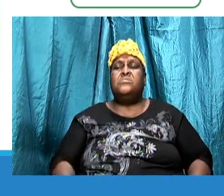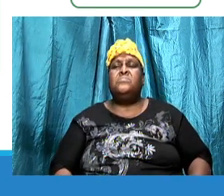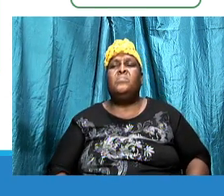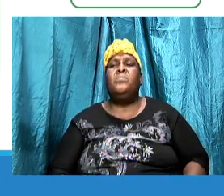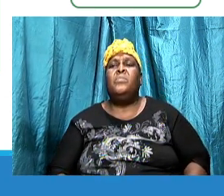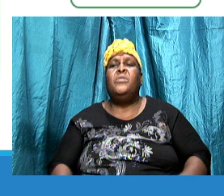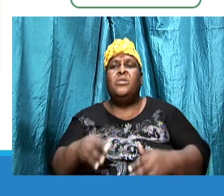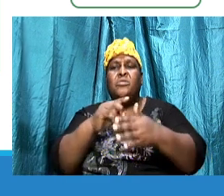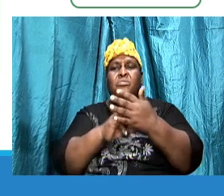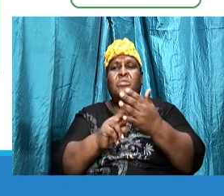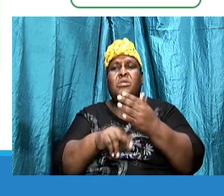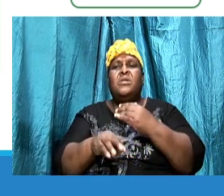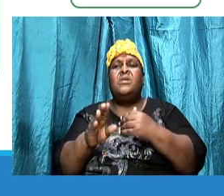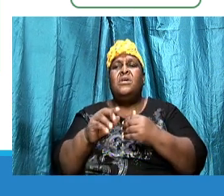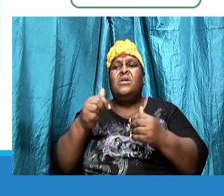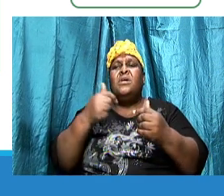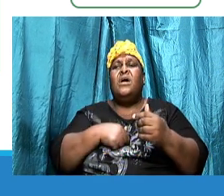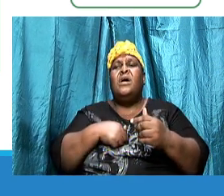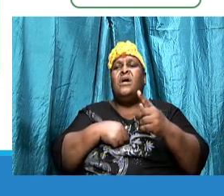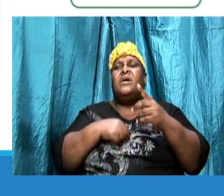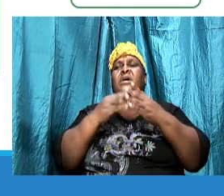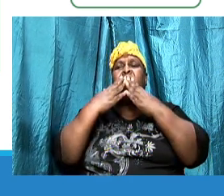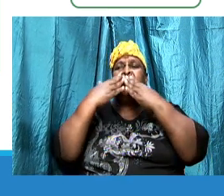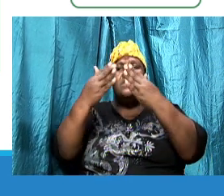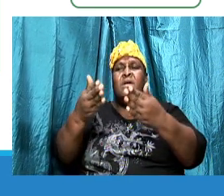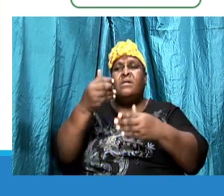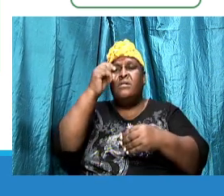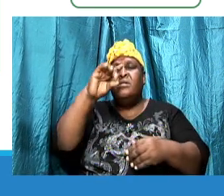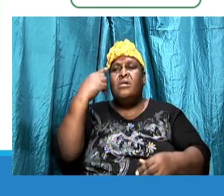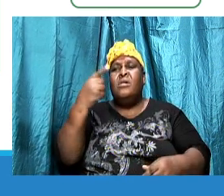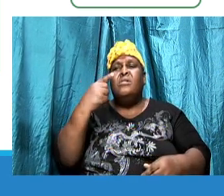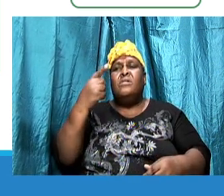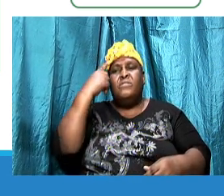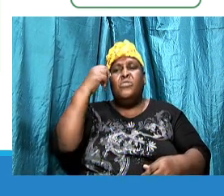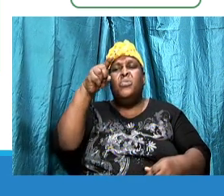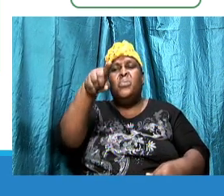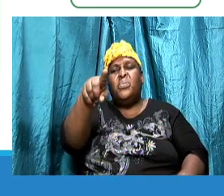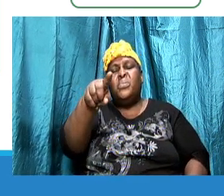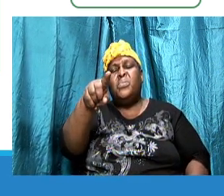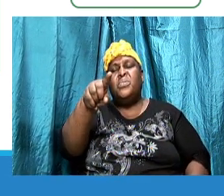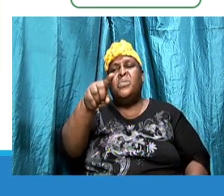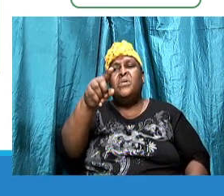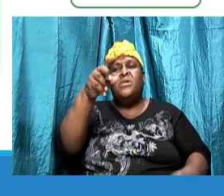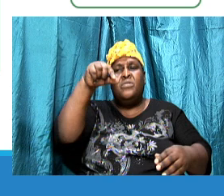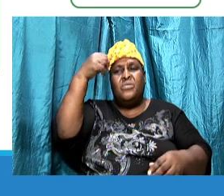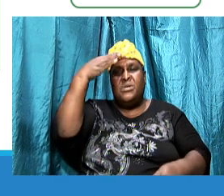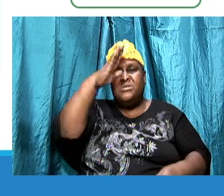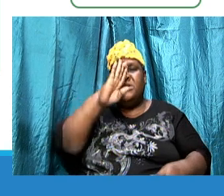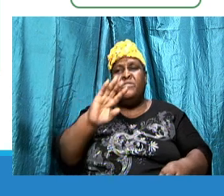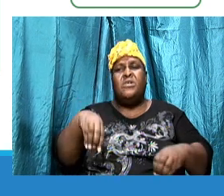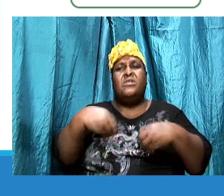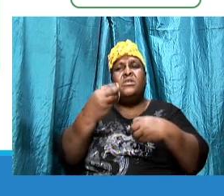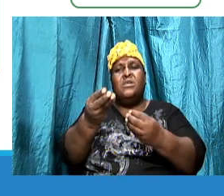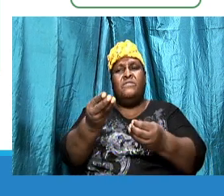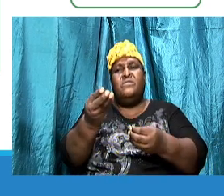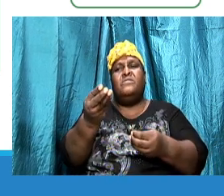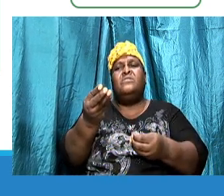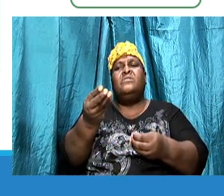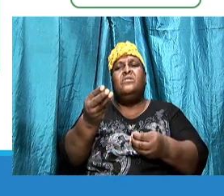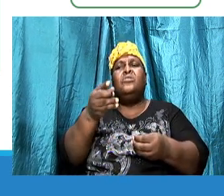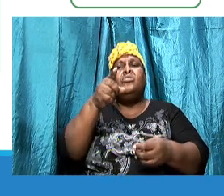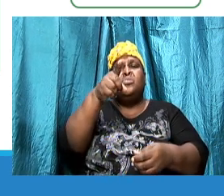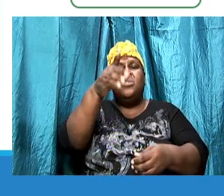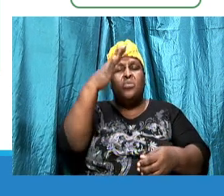And it reads thus, I thank my God always on your behalf for the grace of God which is given